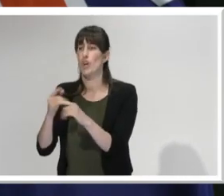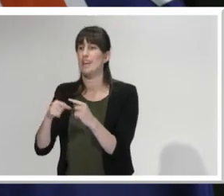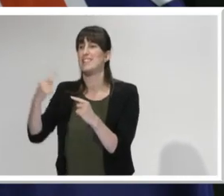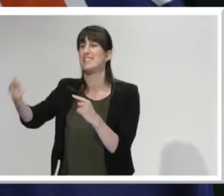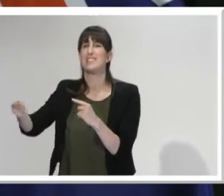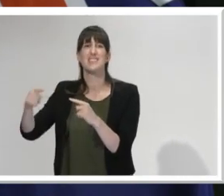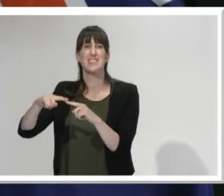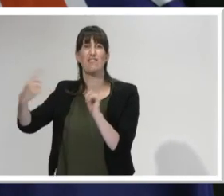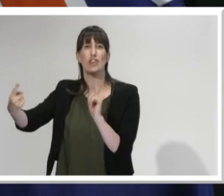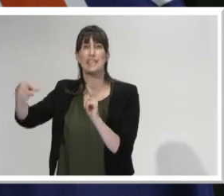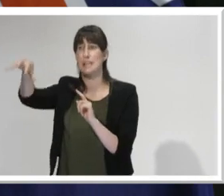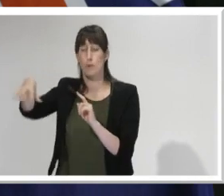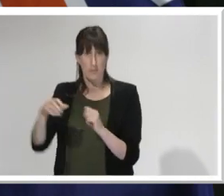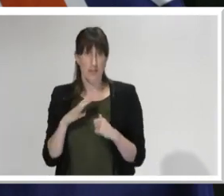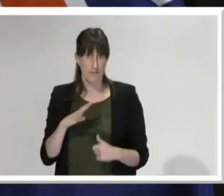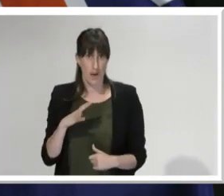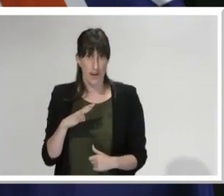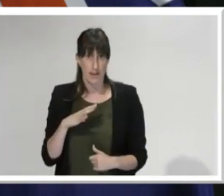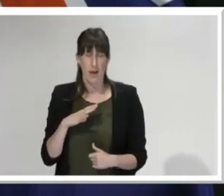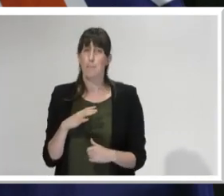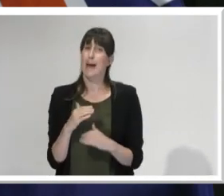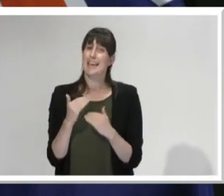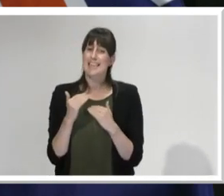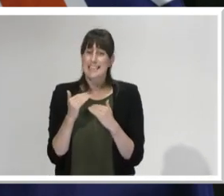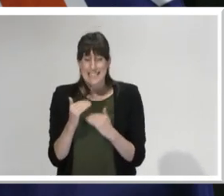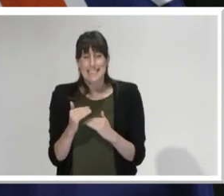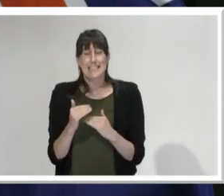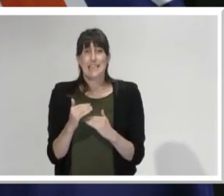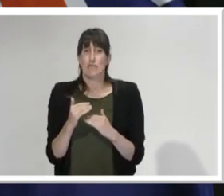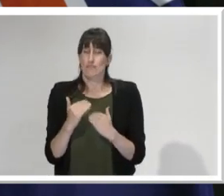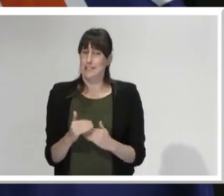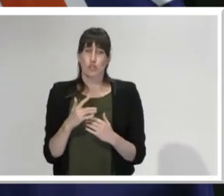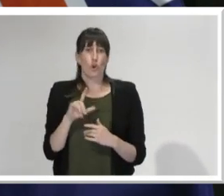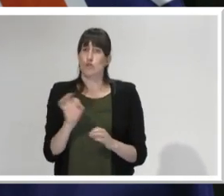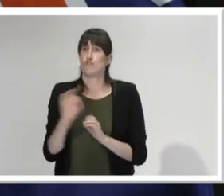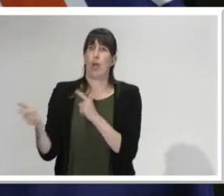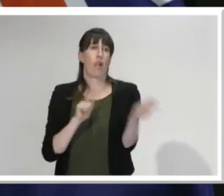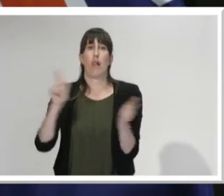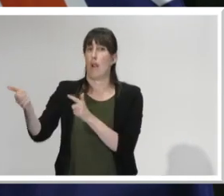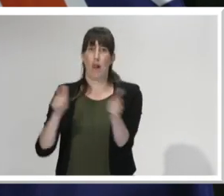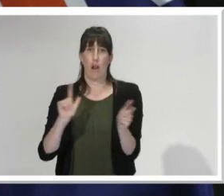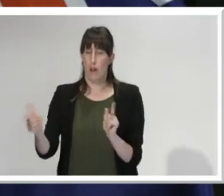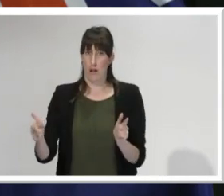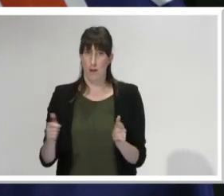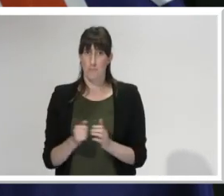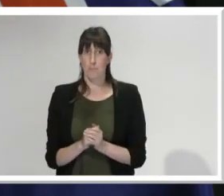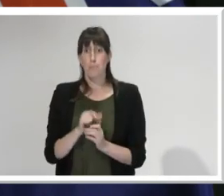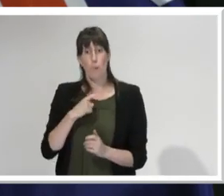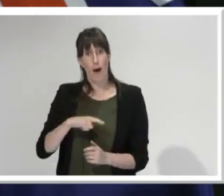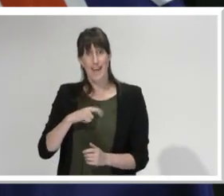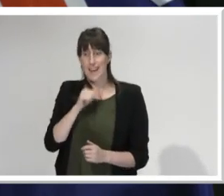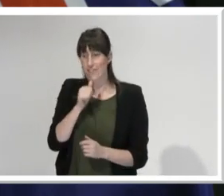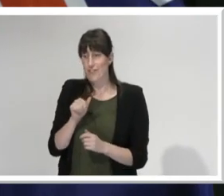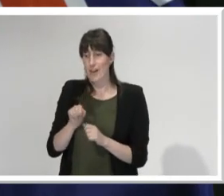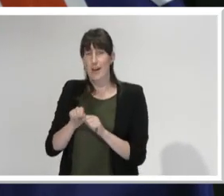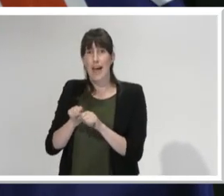maximum of what we're saying you can do, but keep it to a minimum, the bare minimum. What we don't want is, if we do have an outbreak, for someone to take it